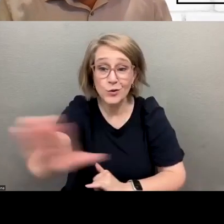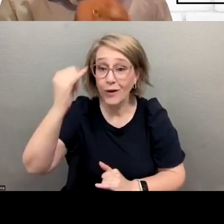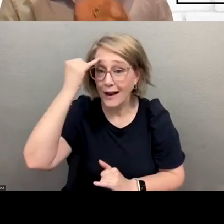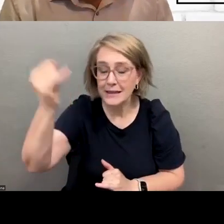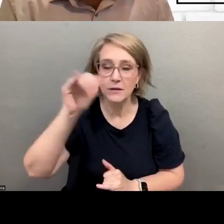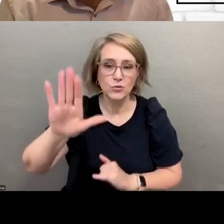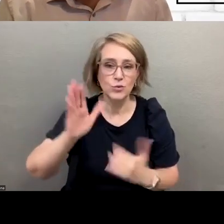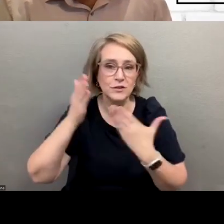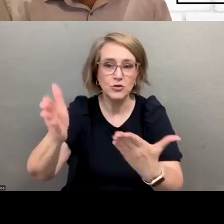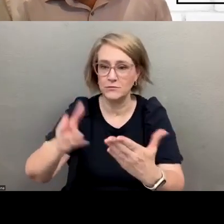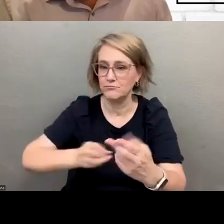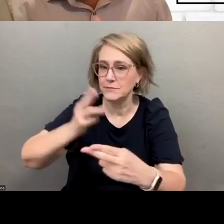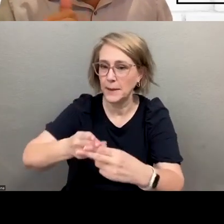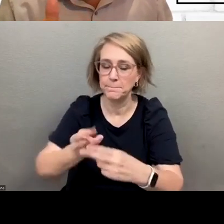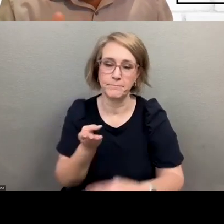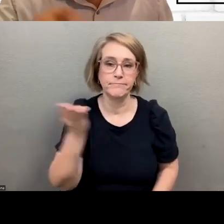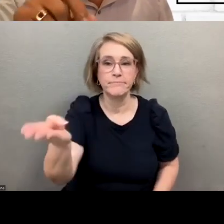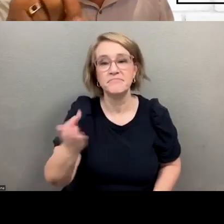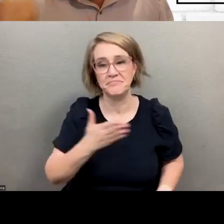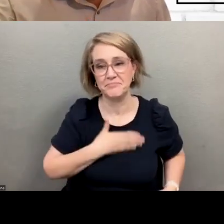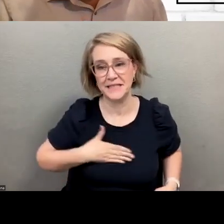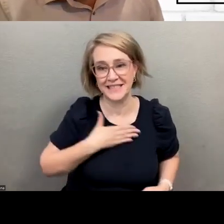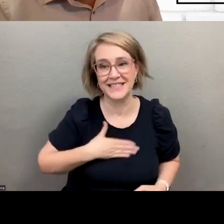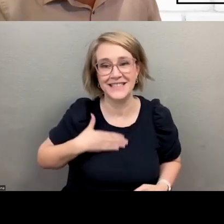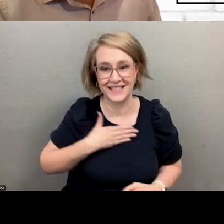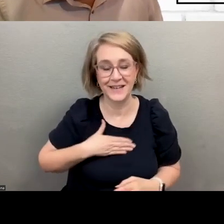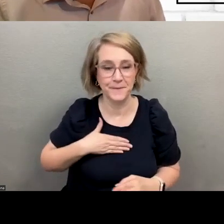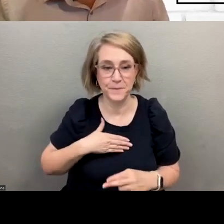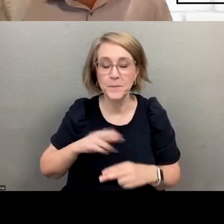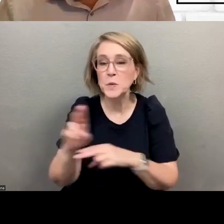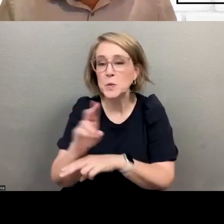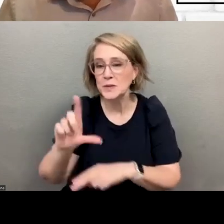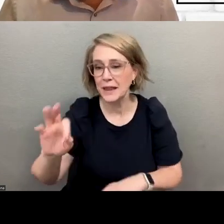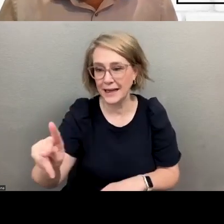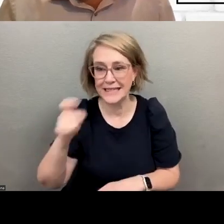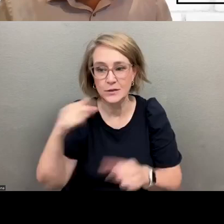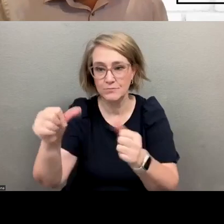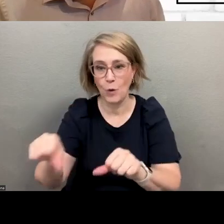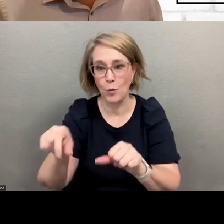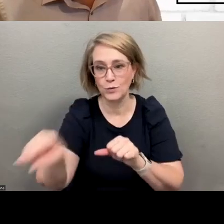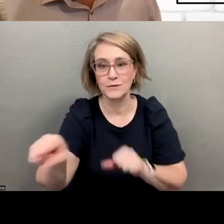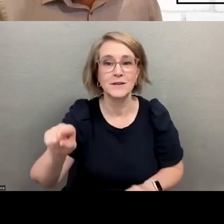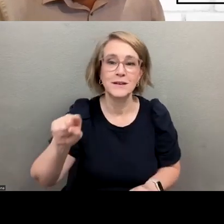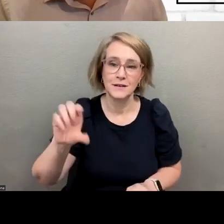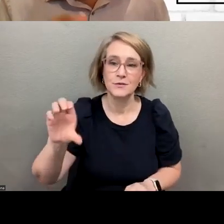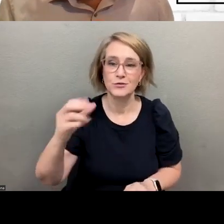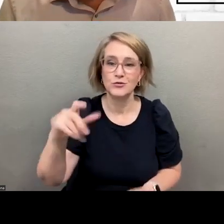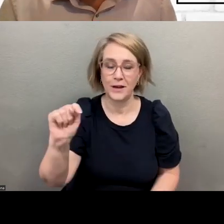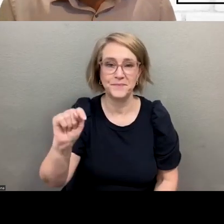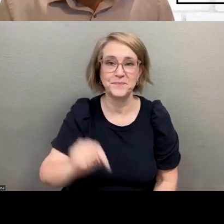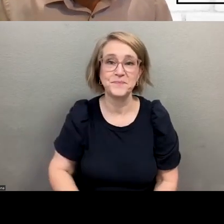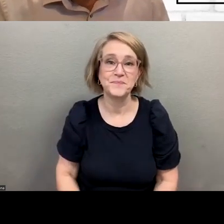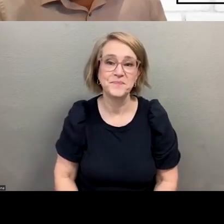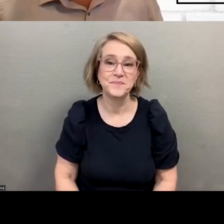Jam, please let us know and submit it based on the link that is placed in the chat box for anyone. Next